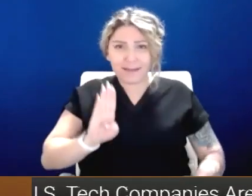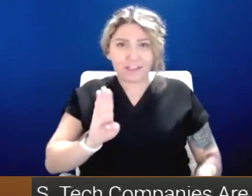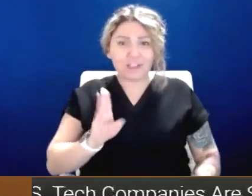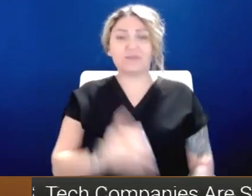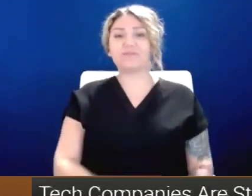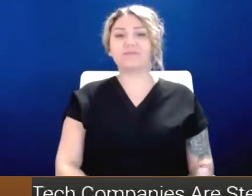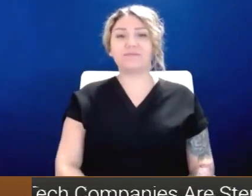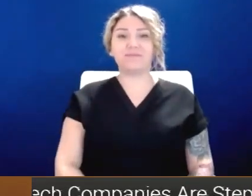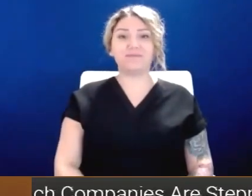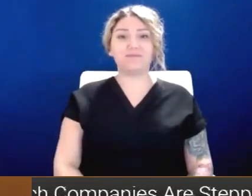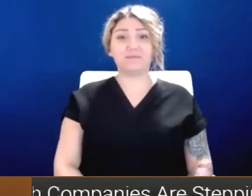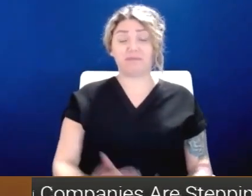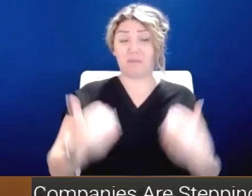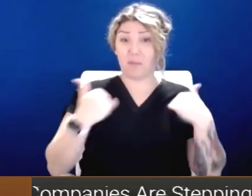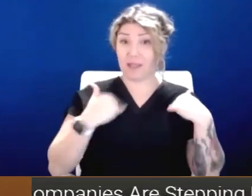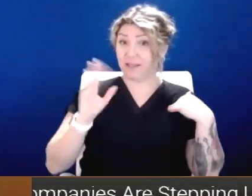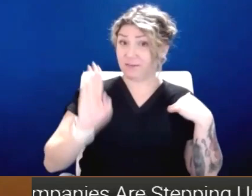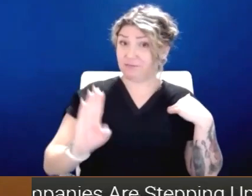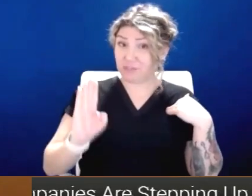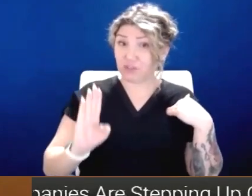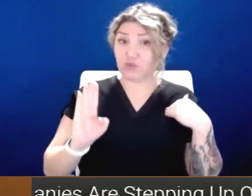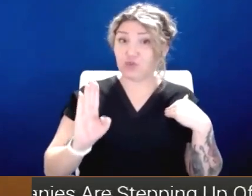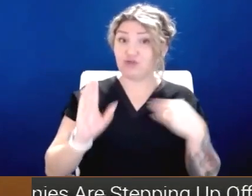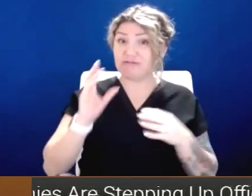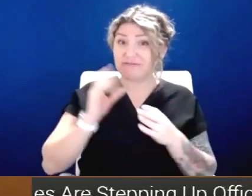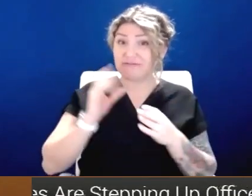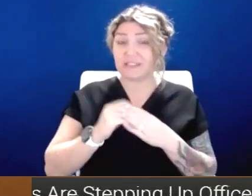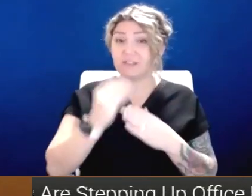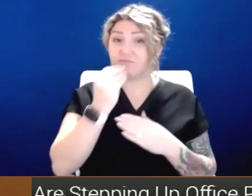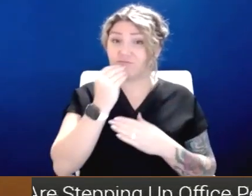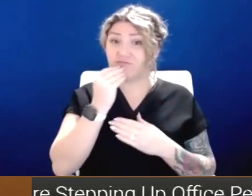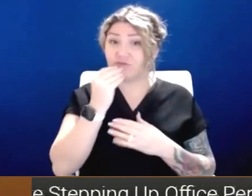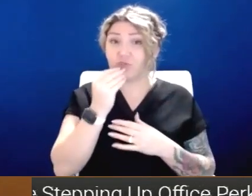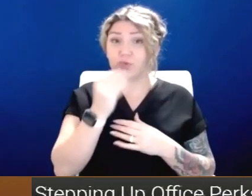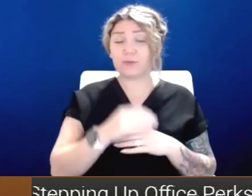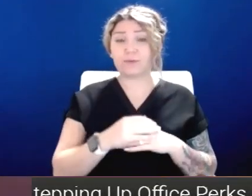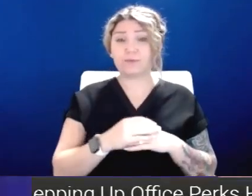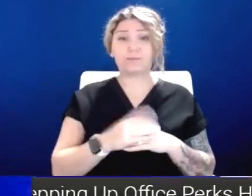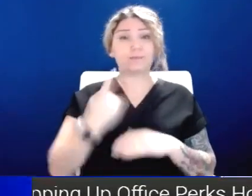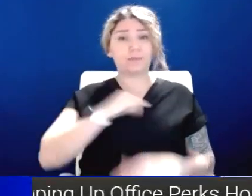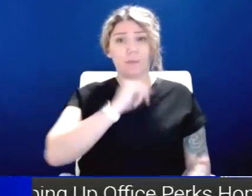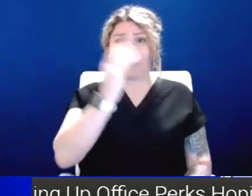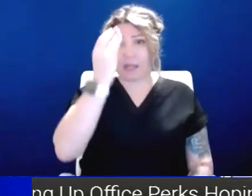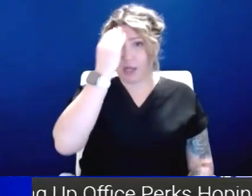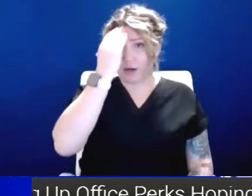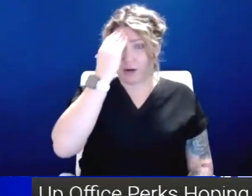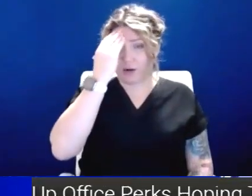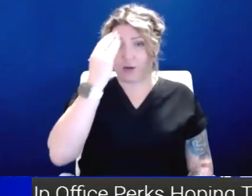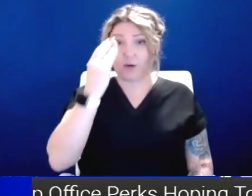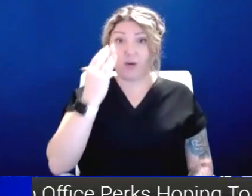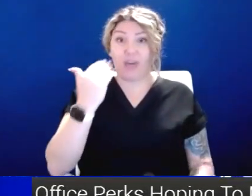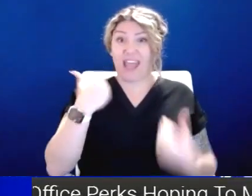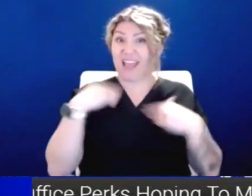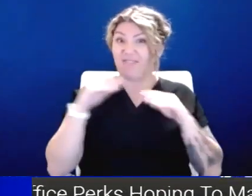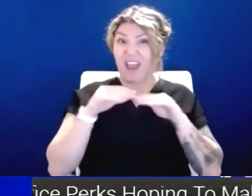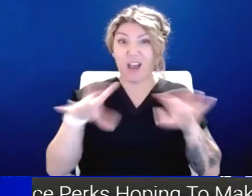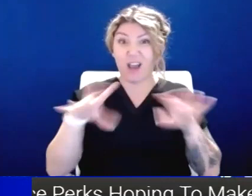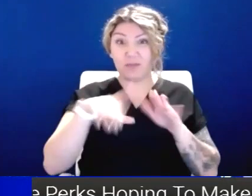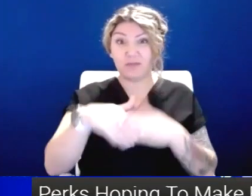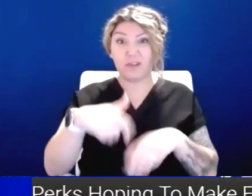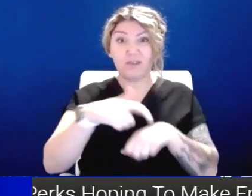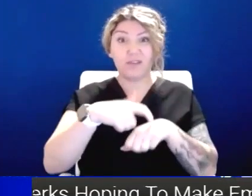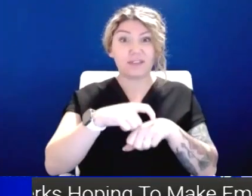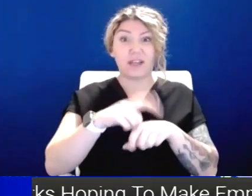there is bacteria on those food substances. We know that there are outbreaks all the time that we hear about in different